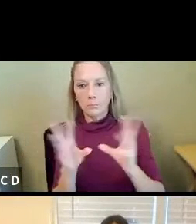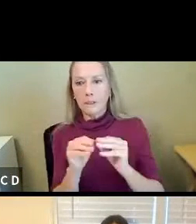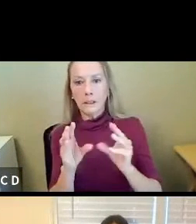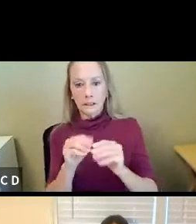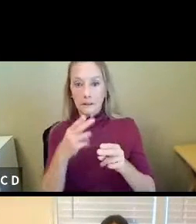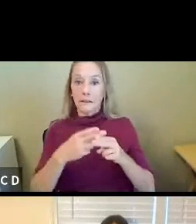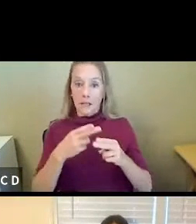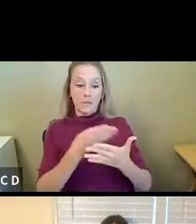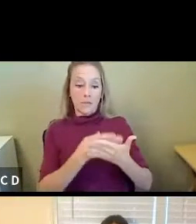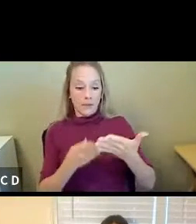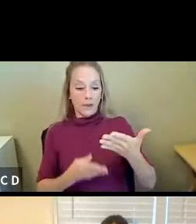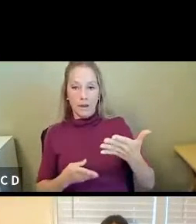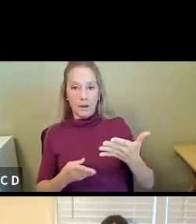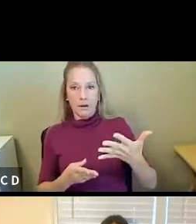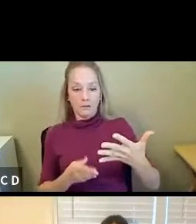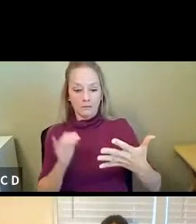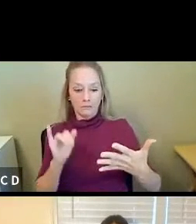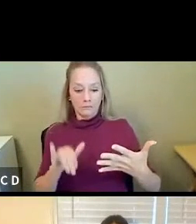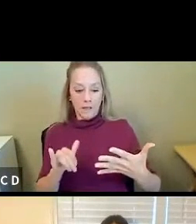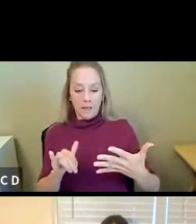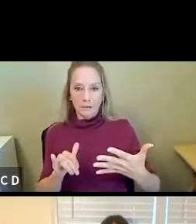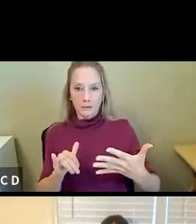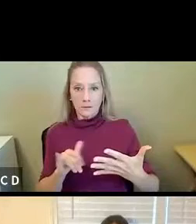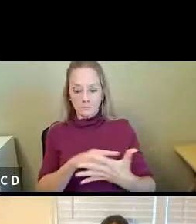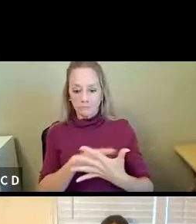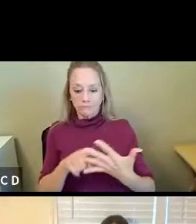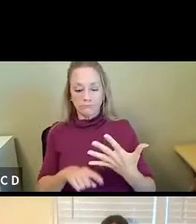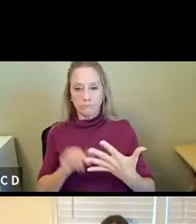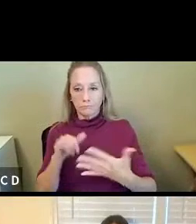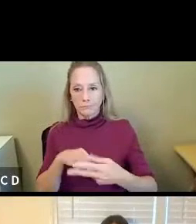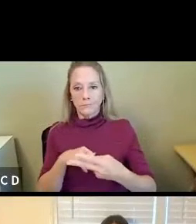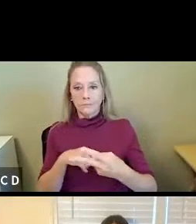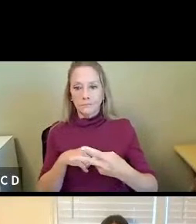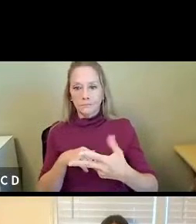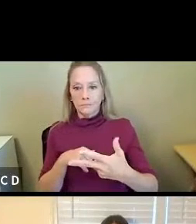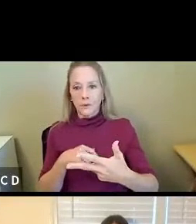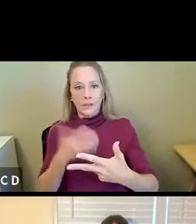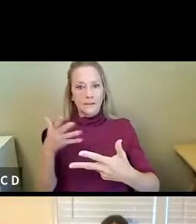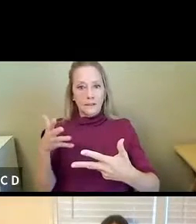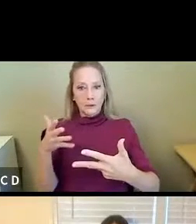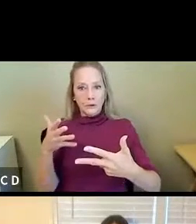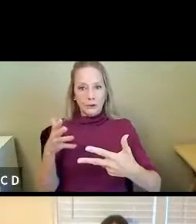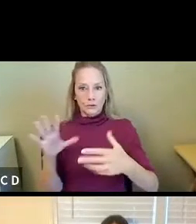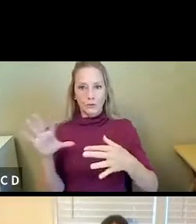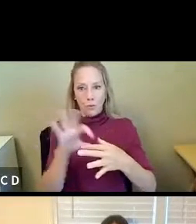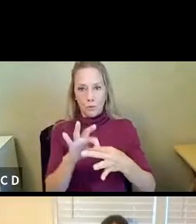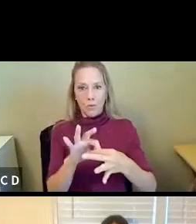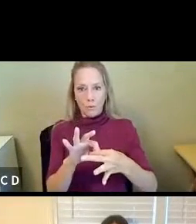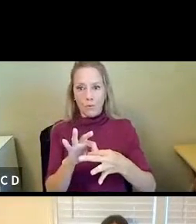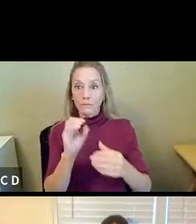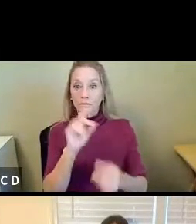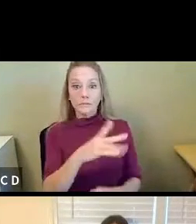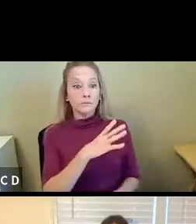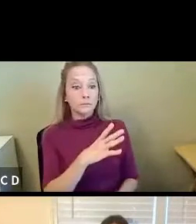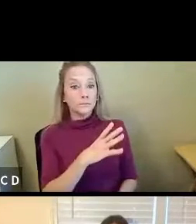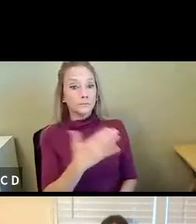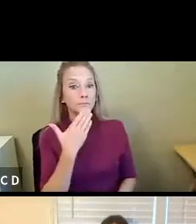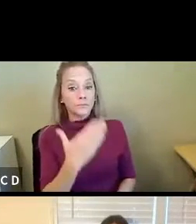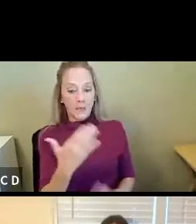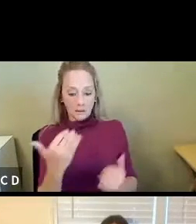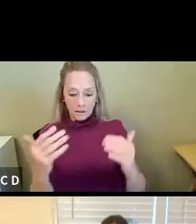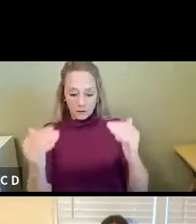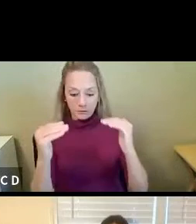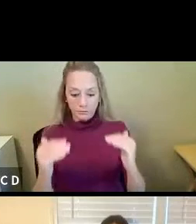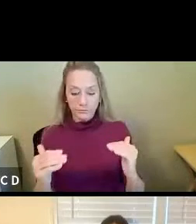So those are the 3 that joined the meeting. Okay. Thank you. I guess we'll move on to the next